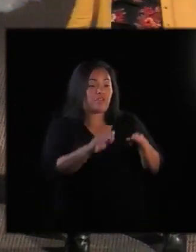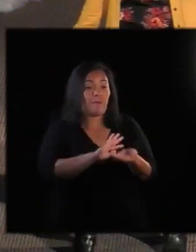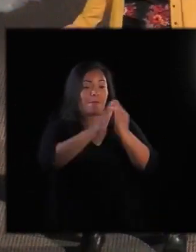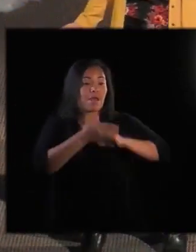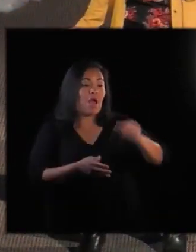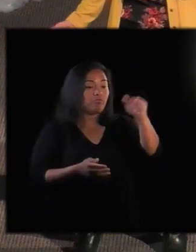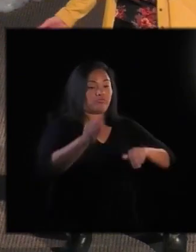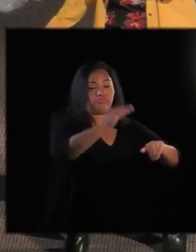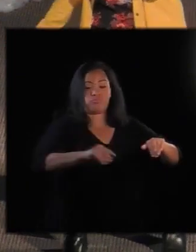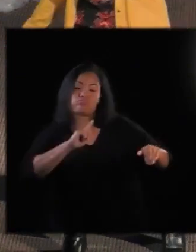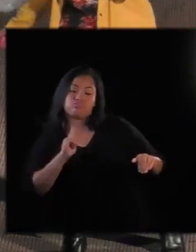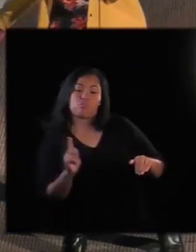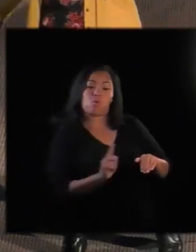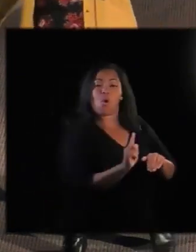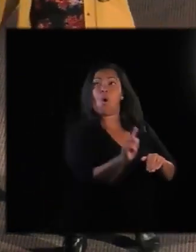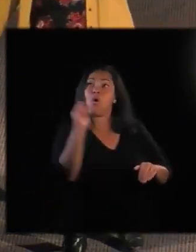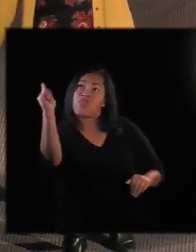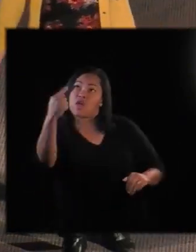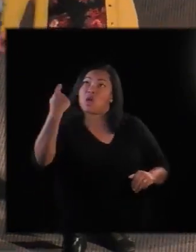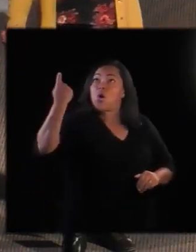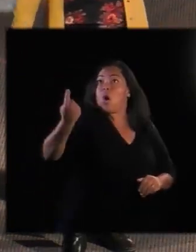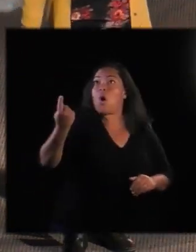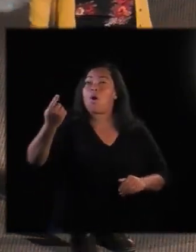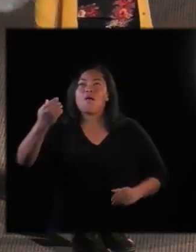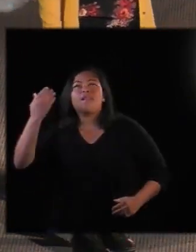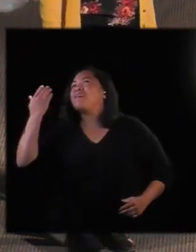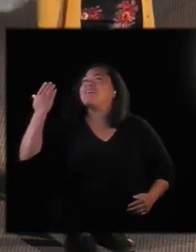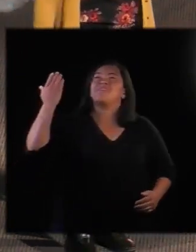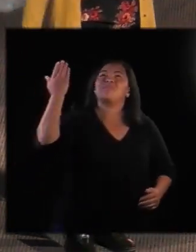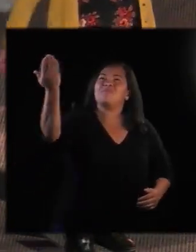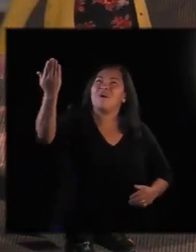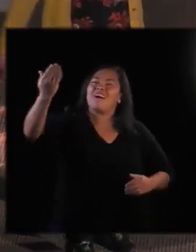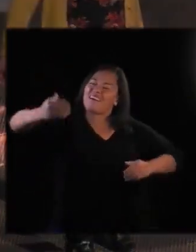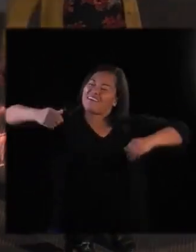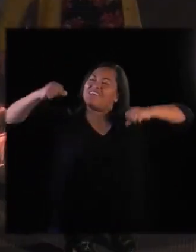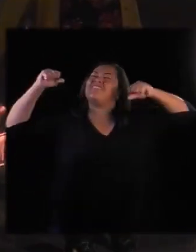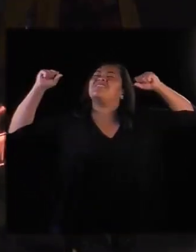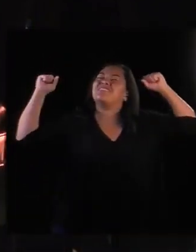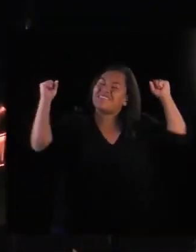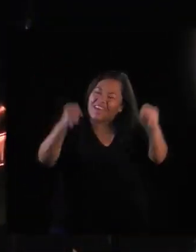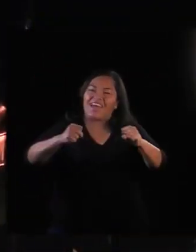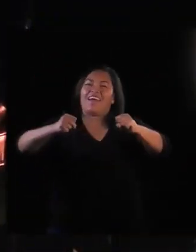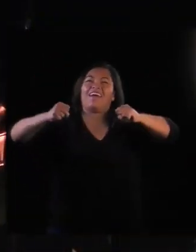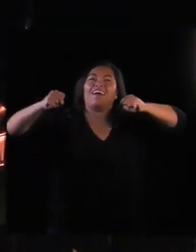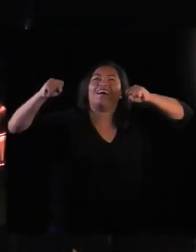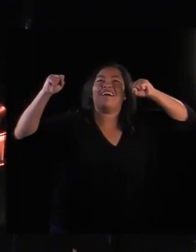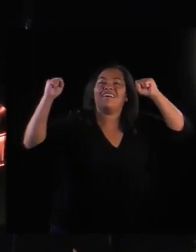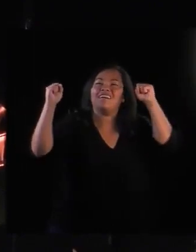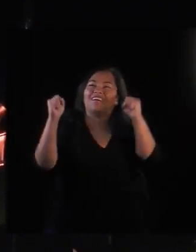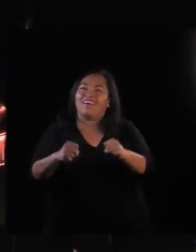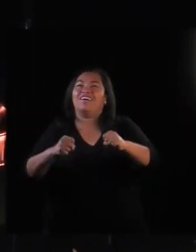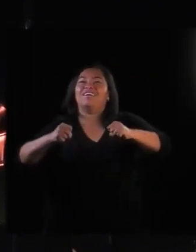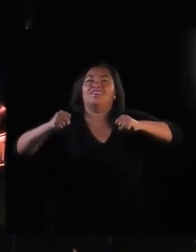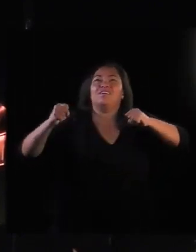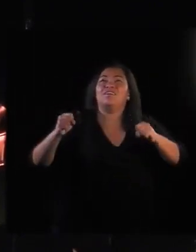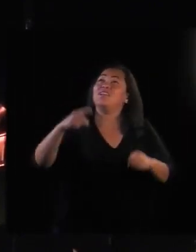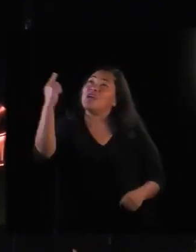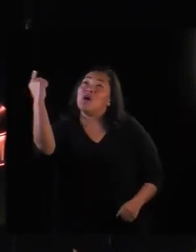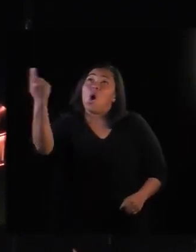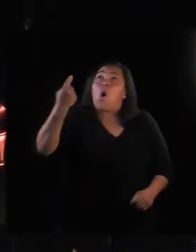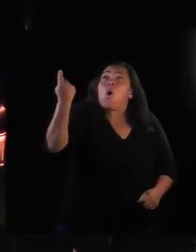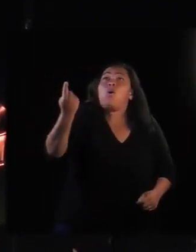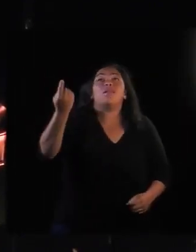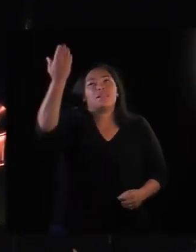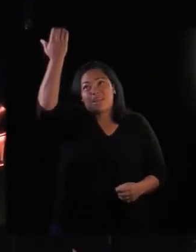Into highways, you're the only one. Only one who cares. You're